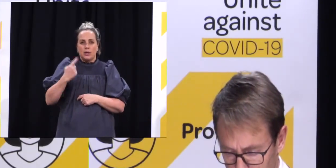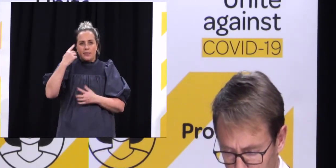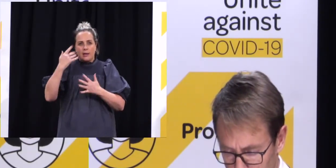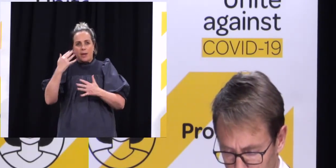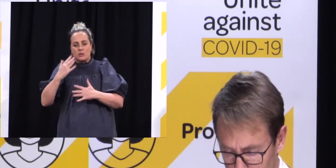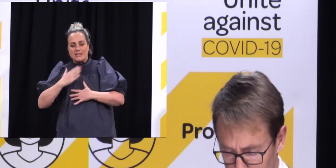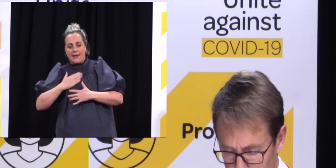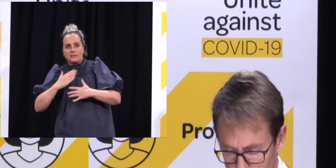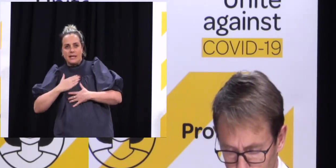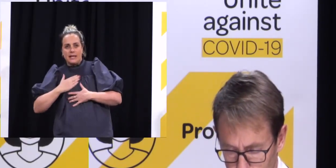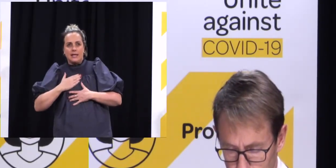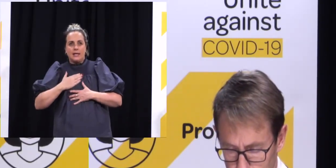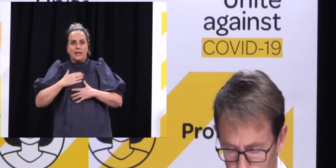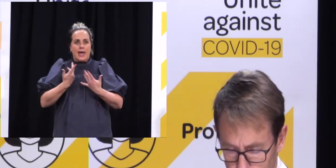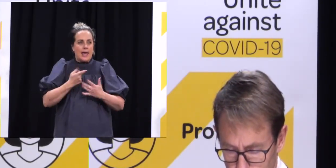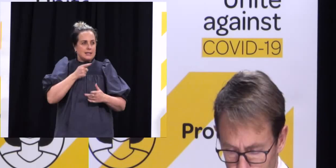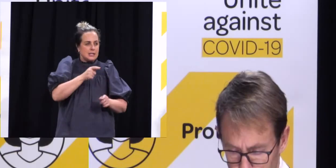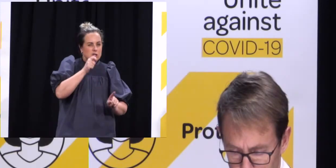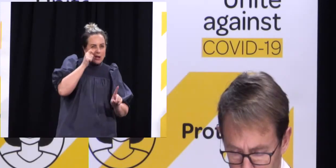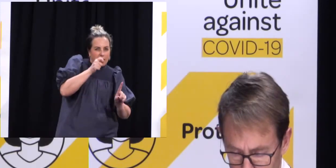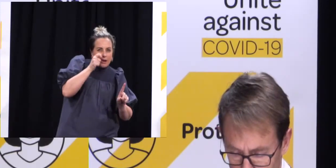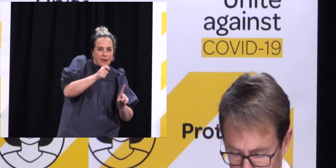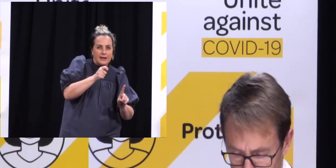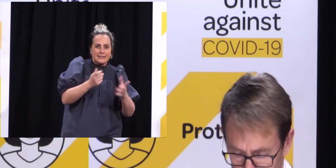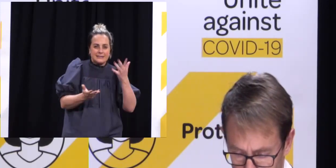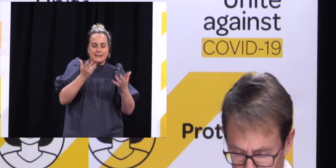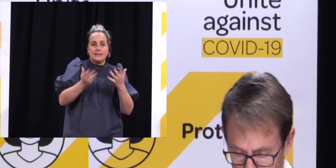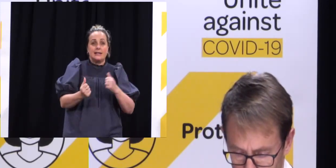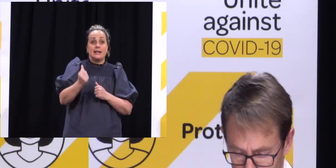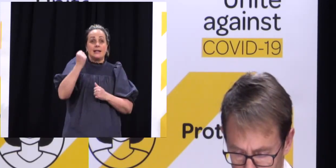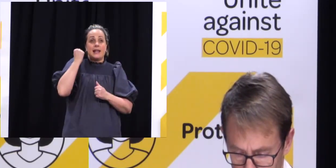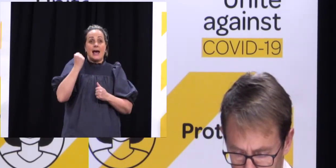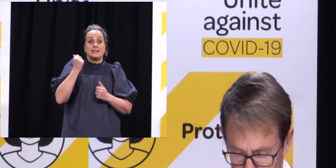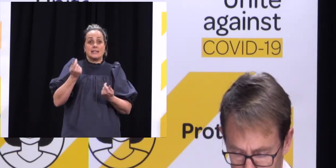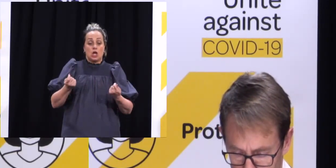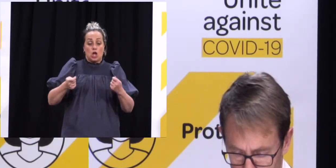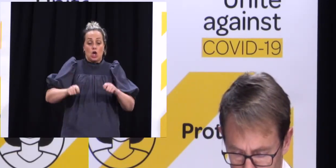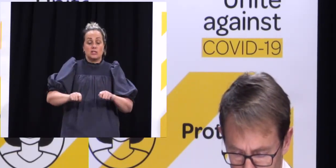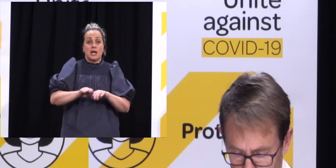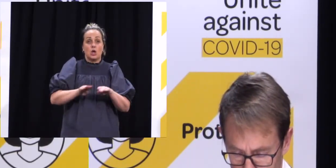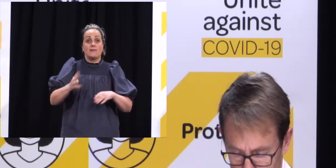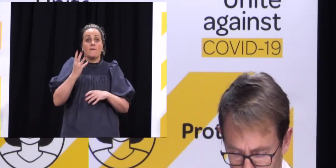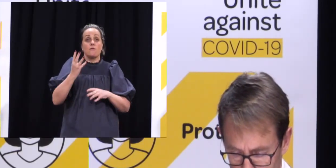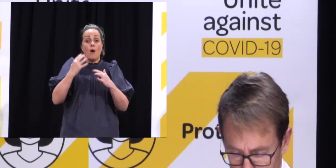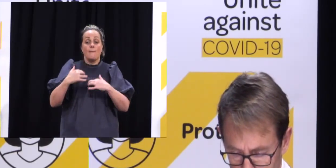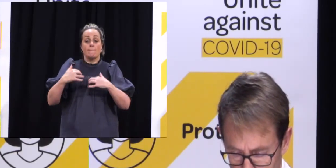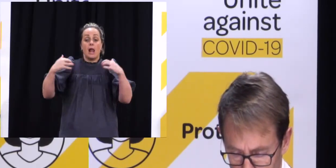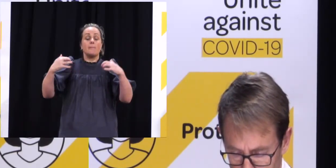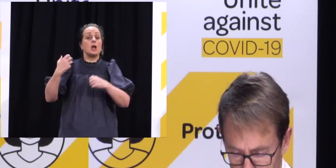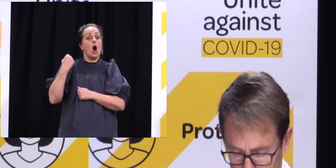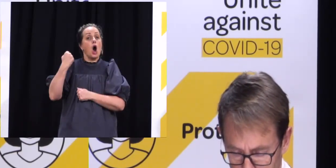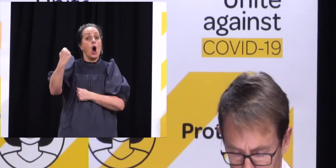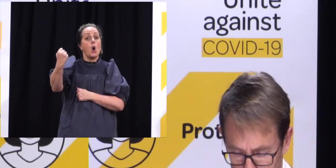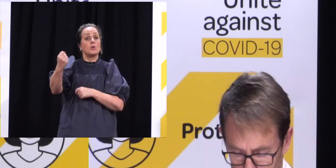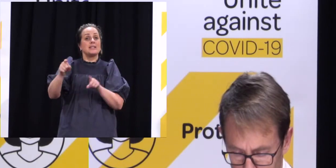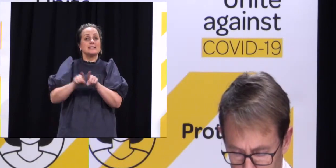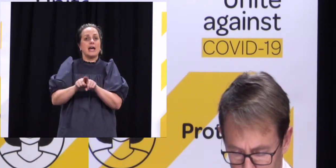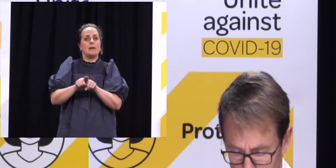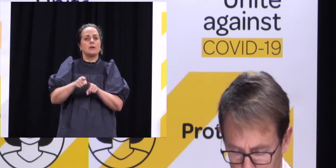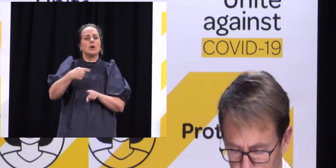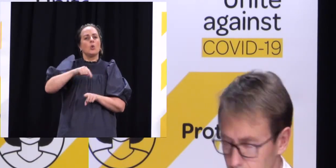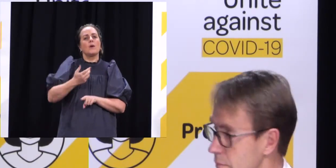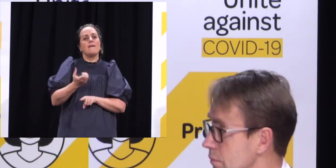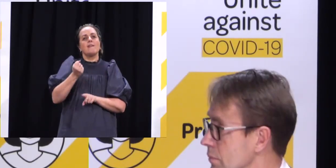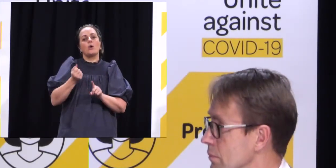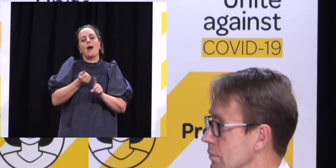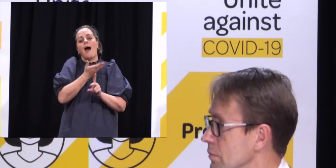and scrutiny. We did not, in level 4 last time, have Parliament convene. We found alternative measures to allow